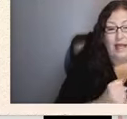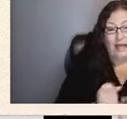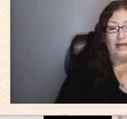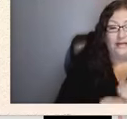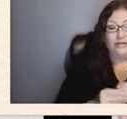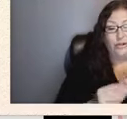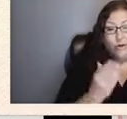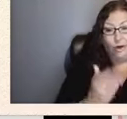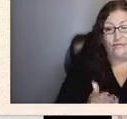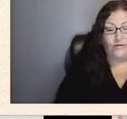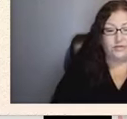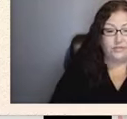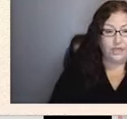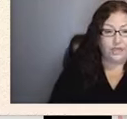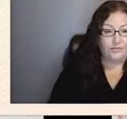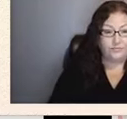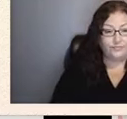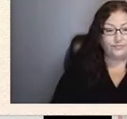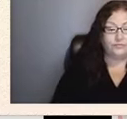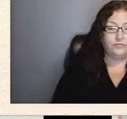offers.